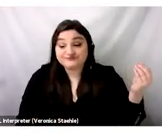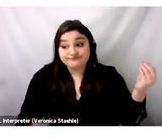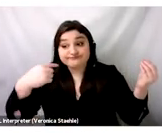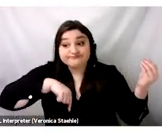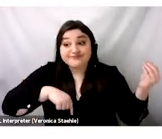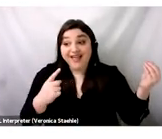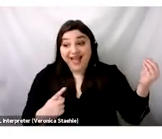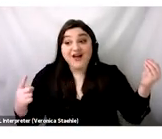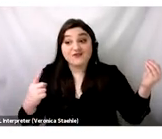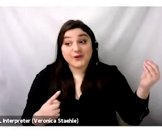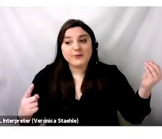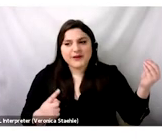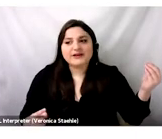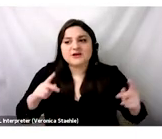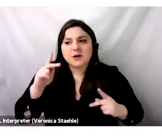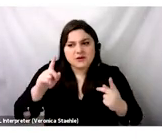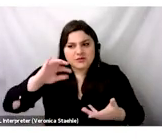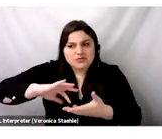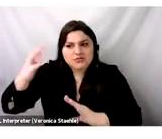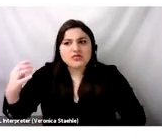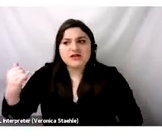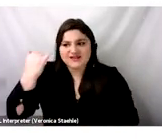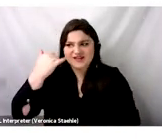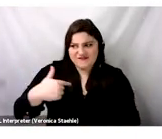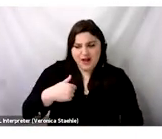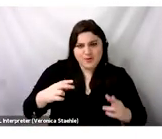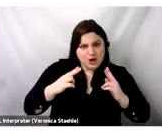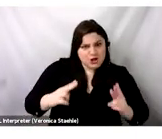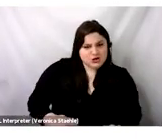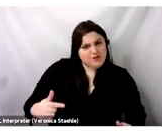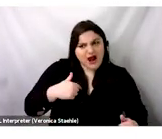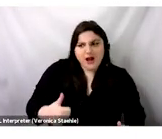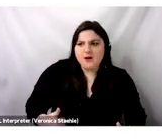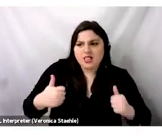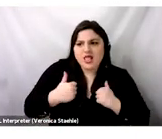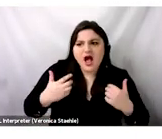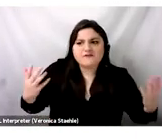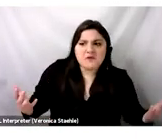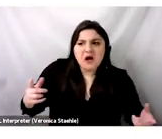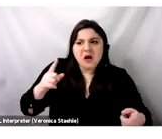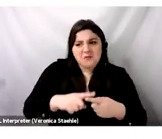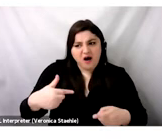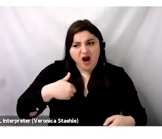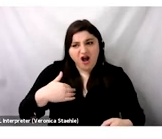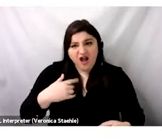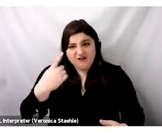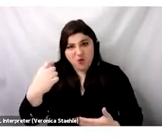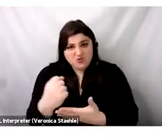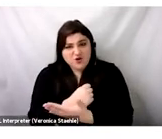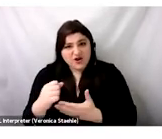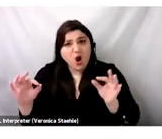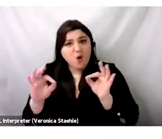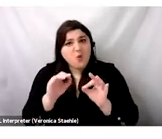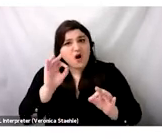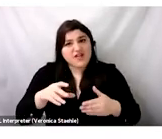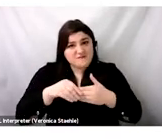well, I'm alive and kicking. Like if I have a microplastics, you know, the size of a credit card cumulatively in my